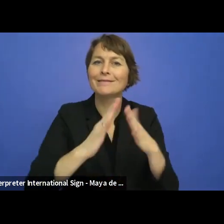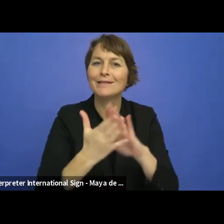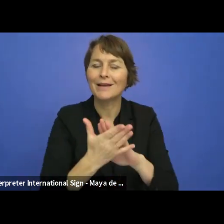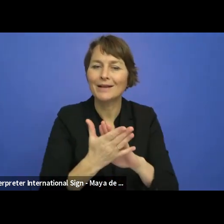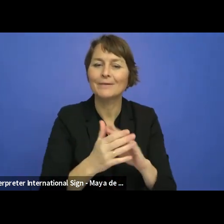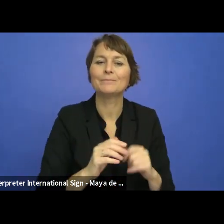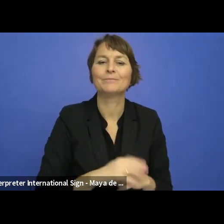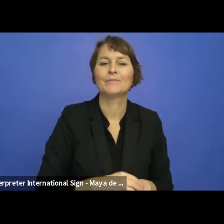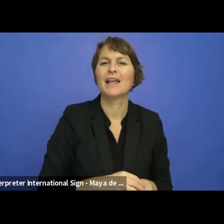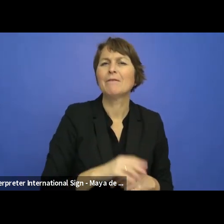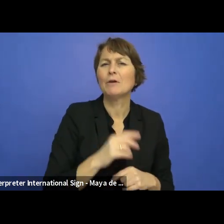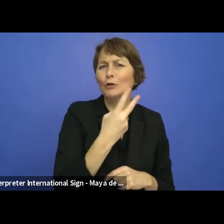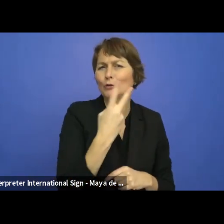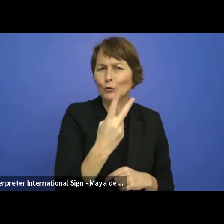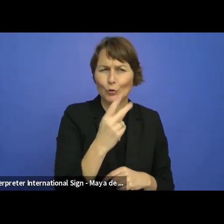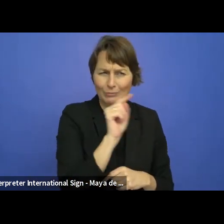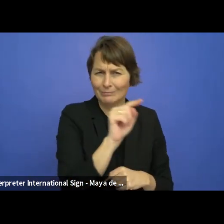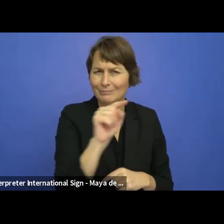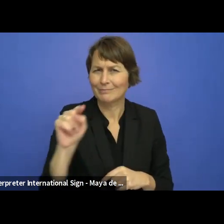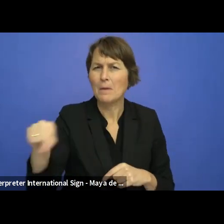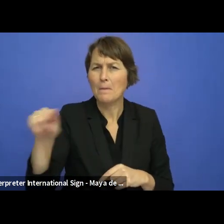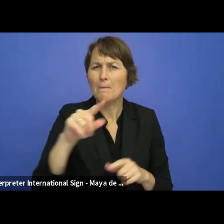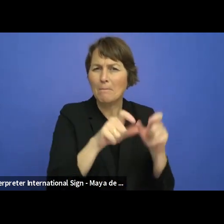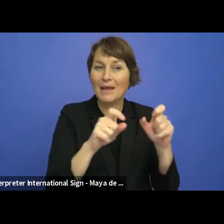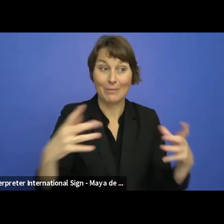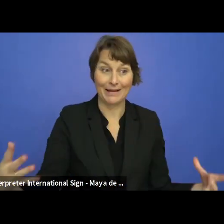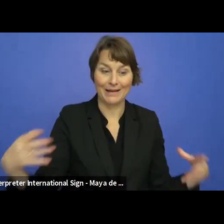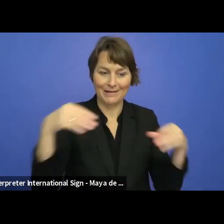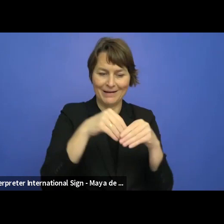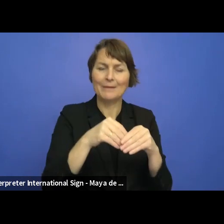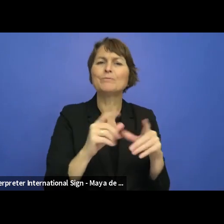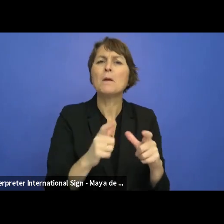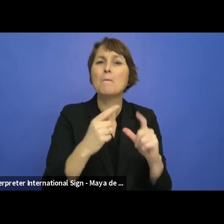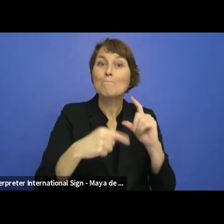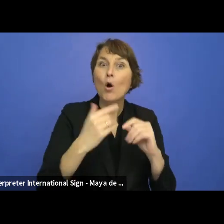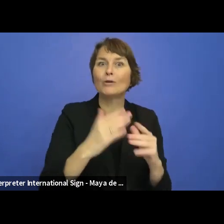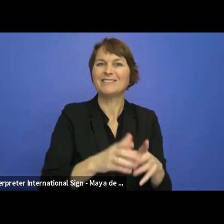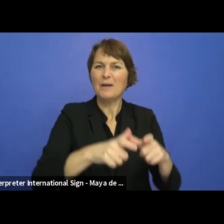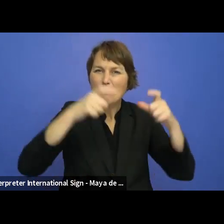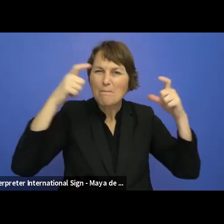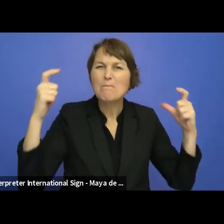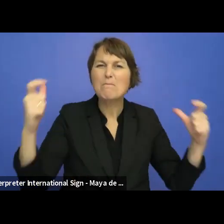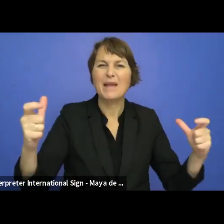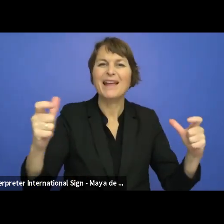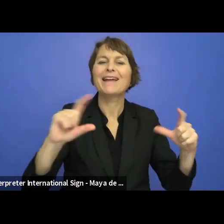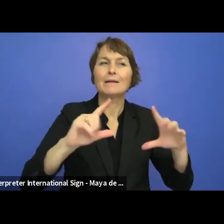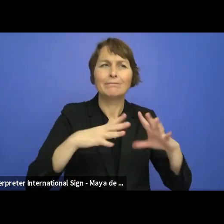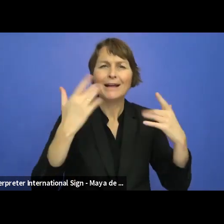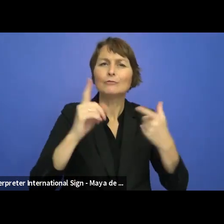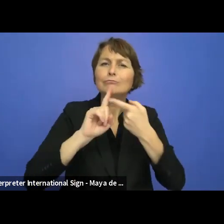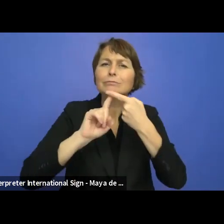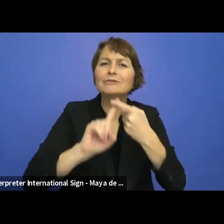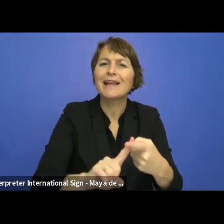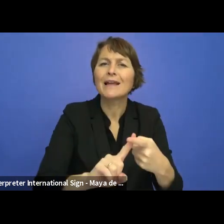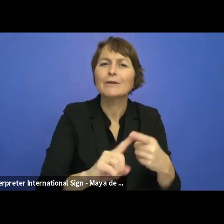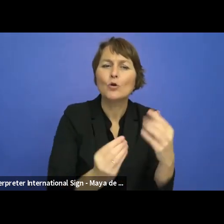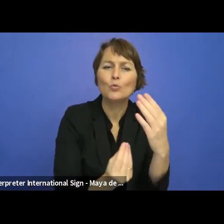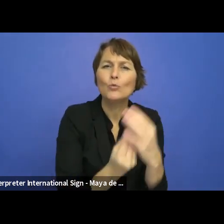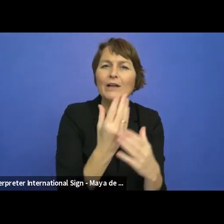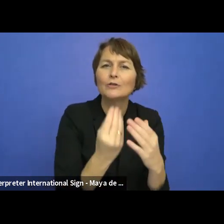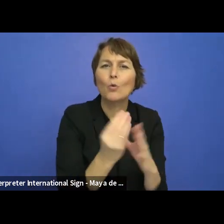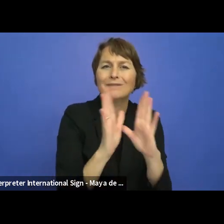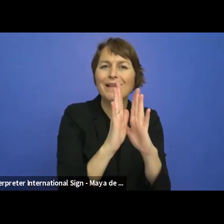we've co-created the largest sustainable cultural resource library anywhere in the world, and it's all free. You're welcome